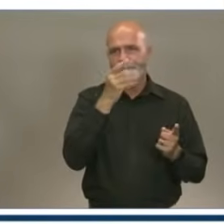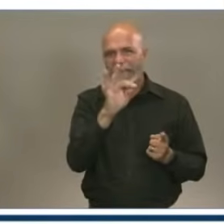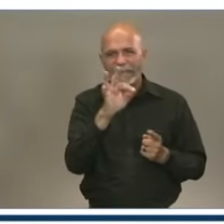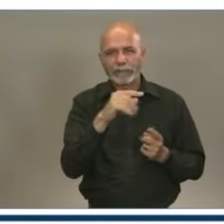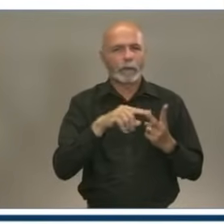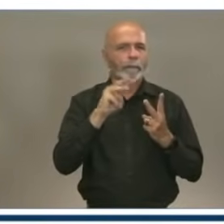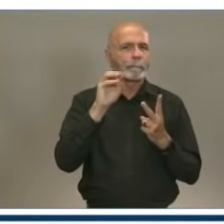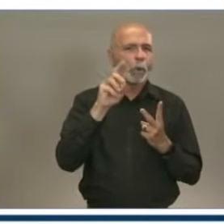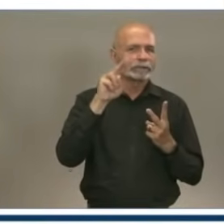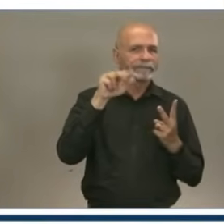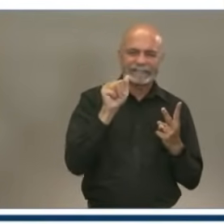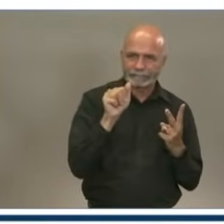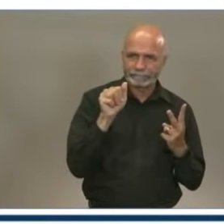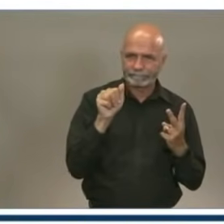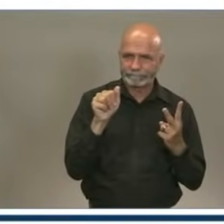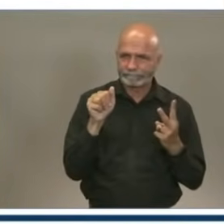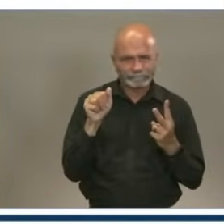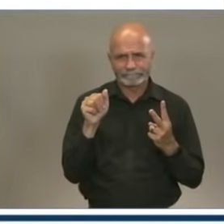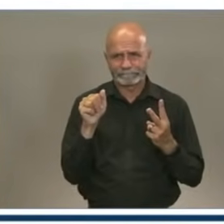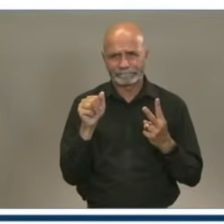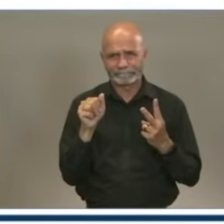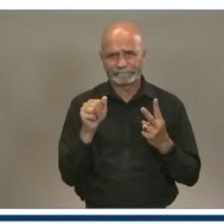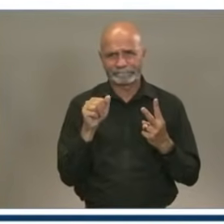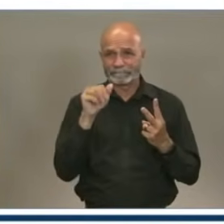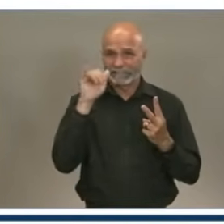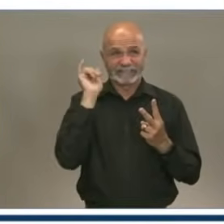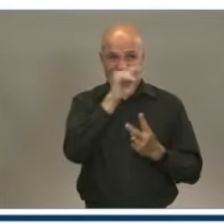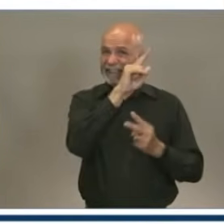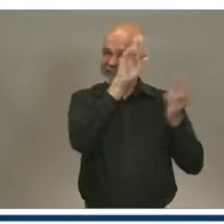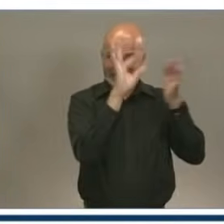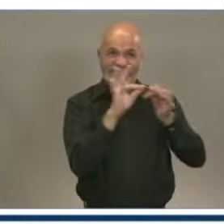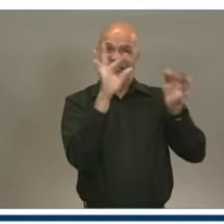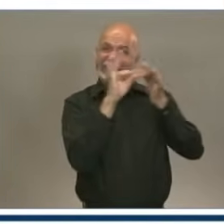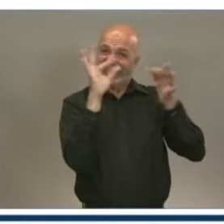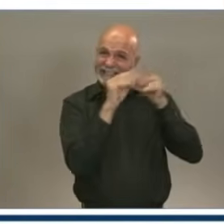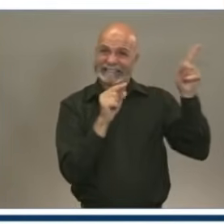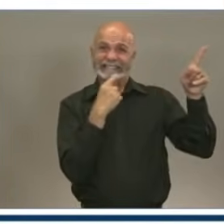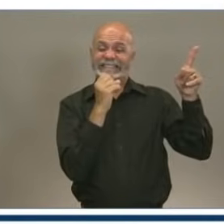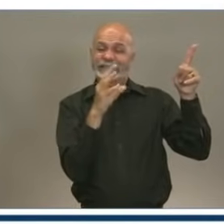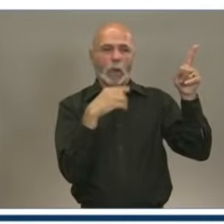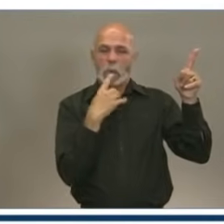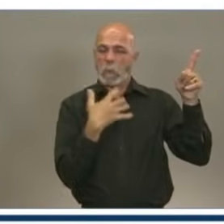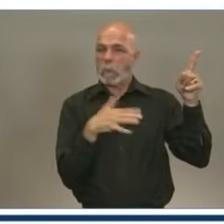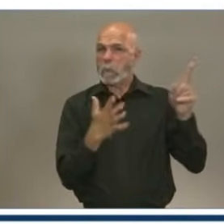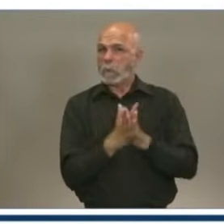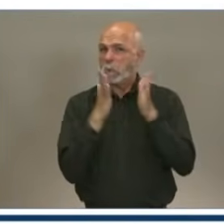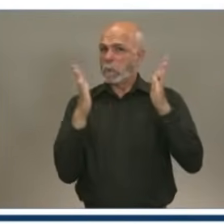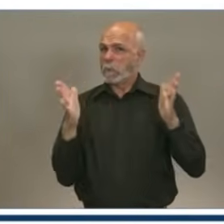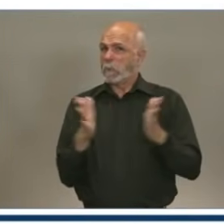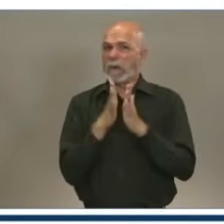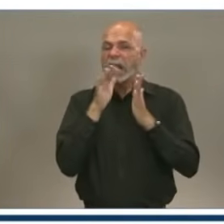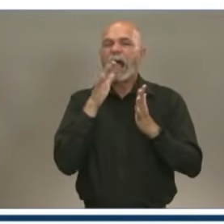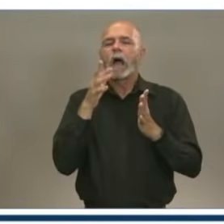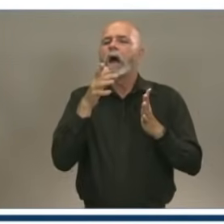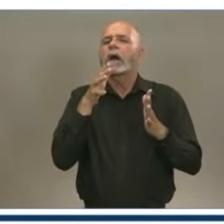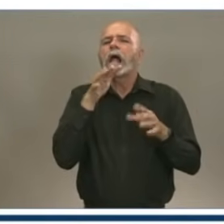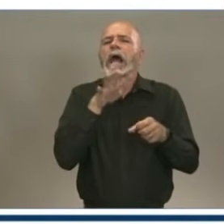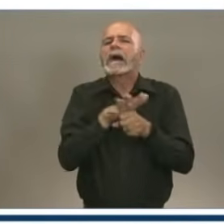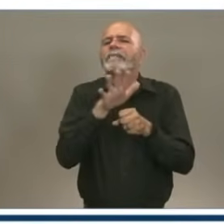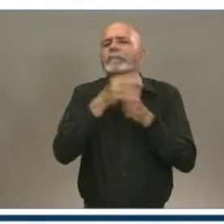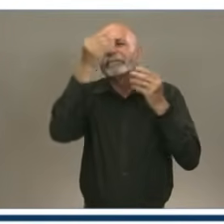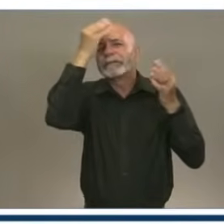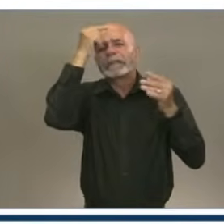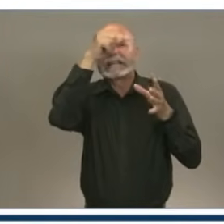but they've called it a bit of a dangerous trend with so little data. I'm wondering if you can comment on